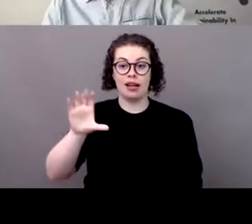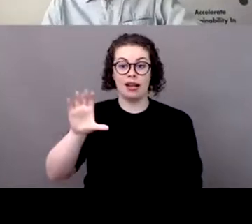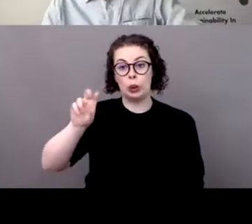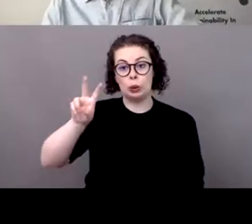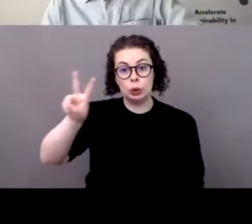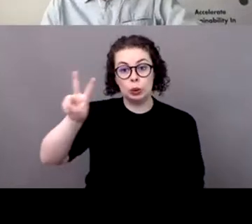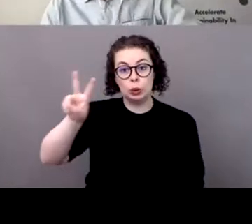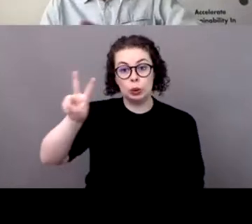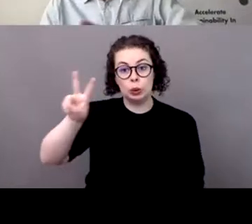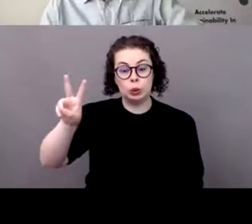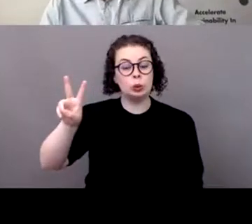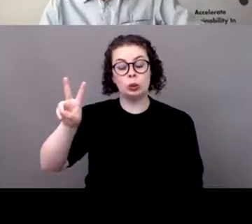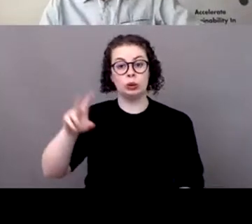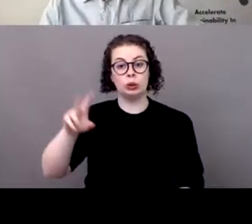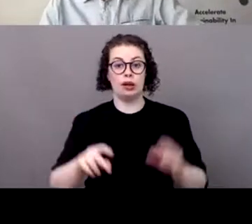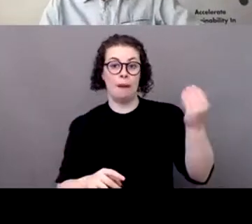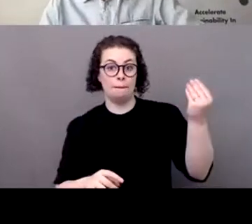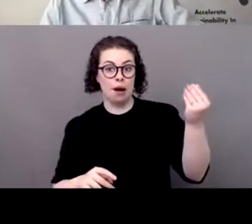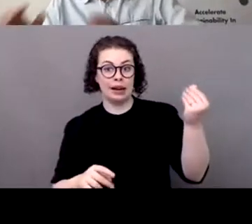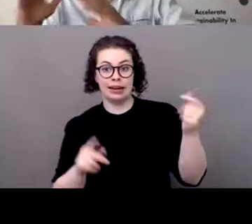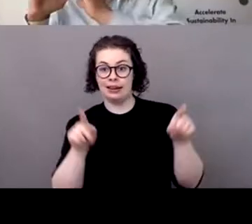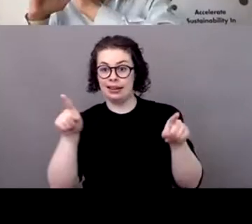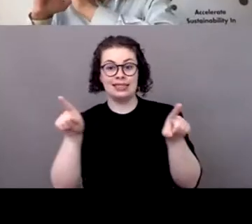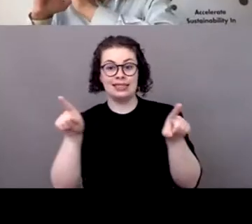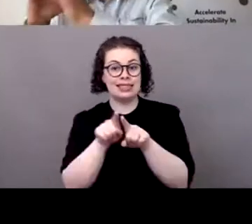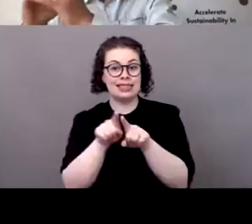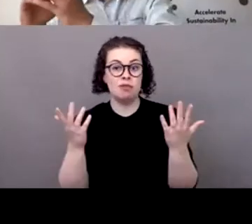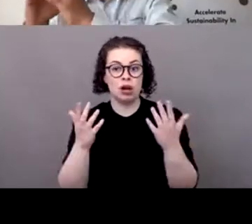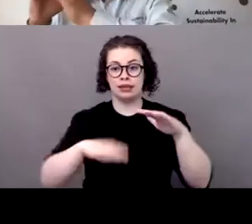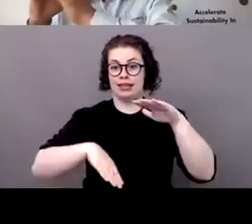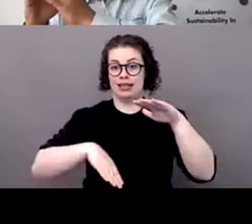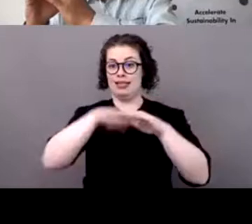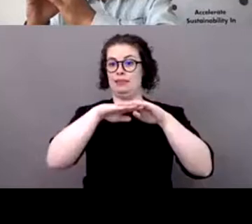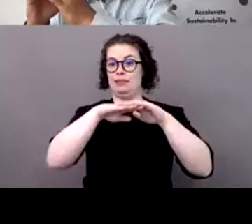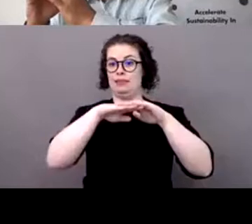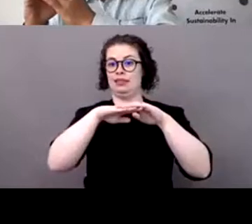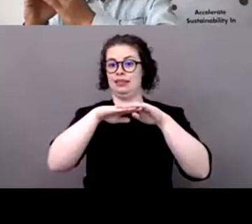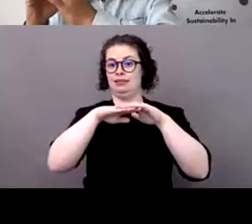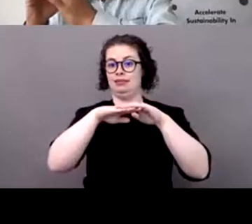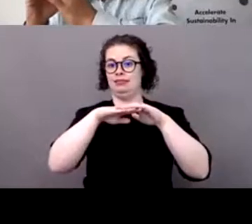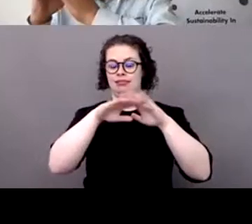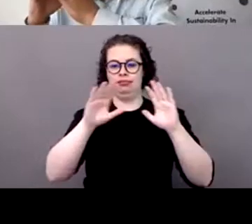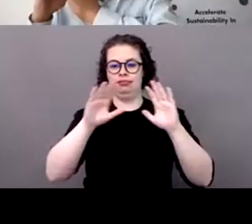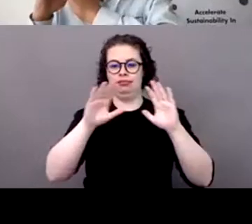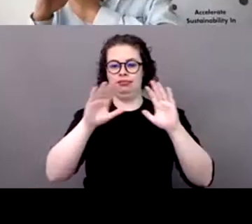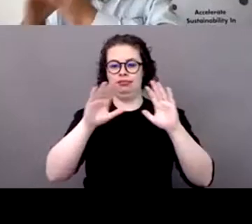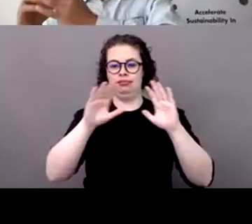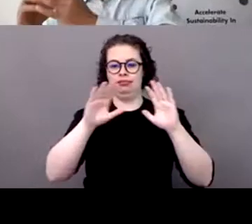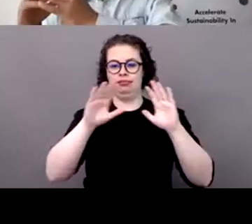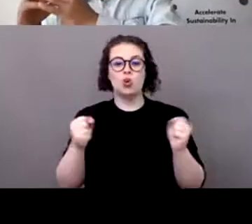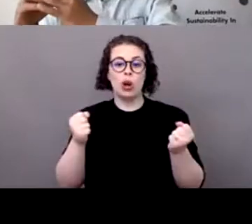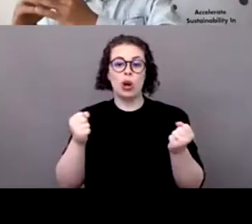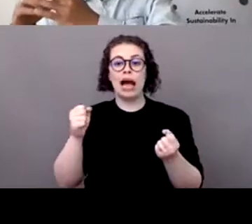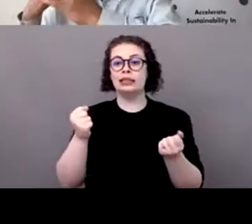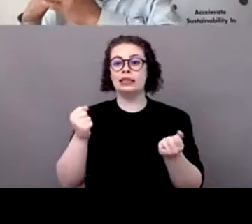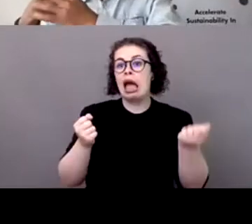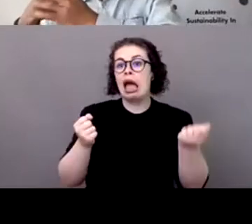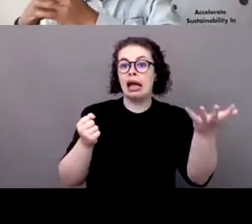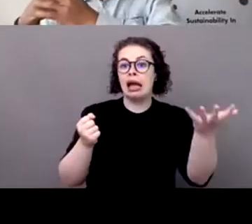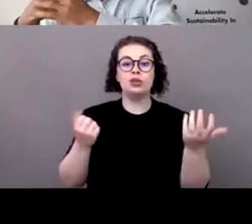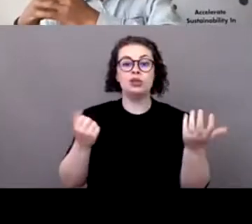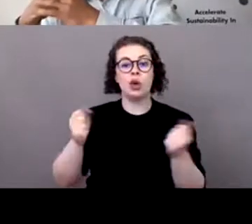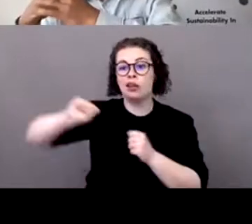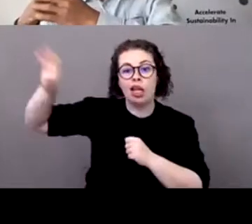amount. And like every sport event, they have a financial budget, and you all have experience that's